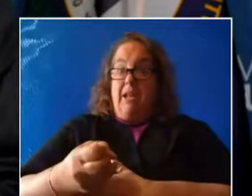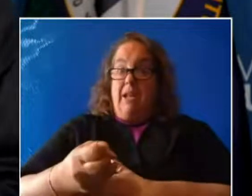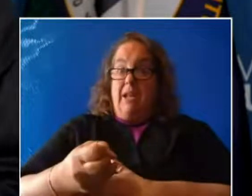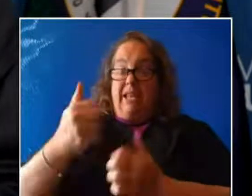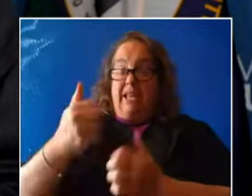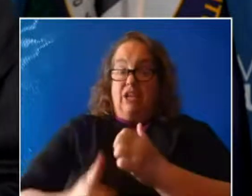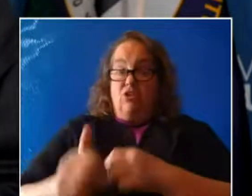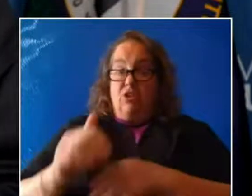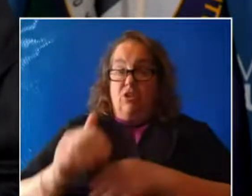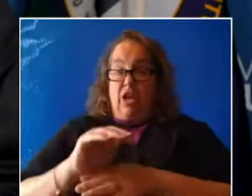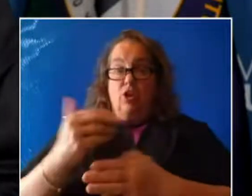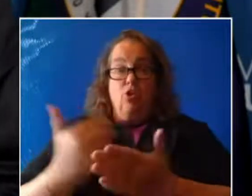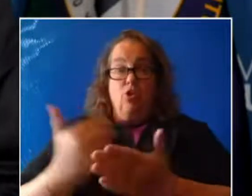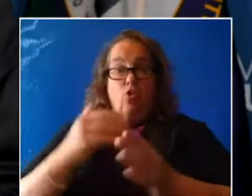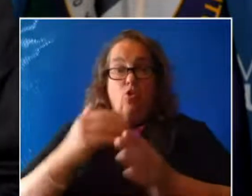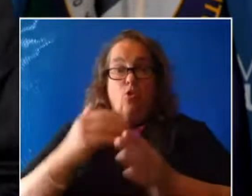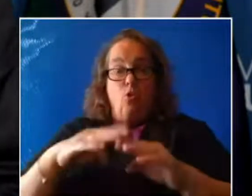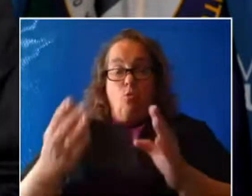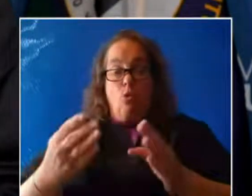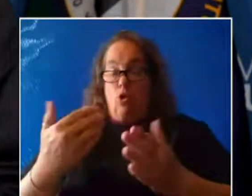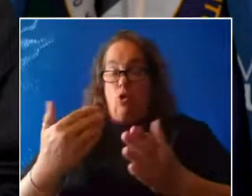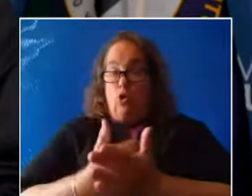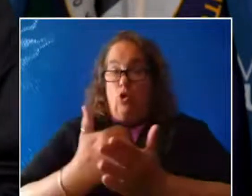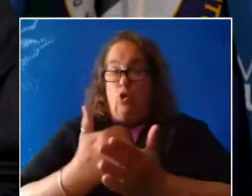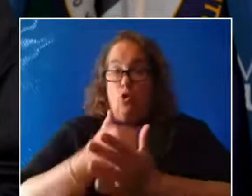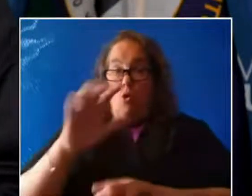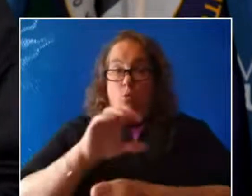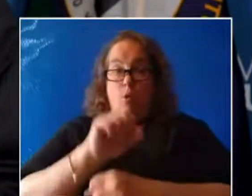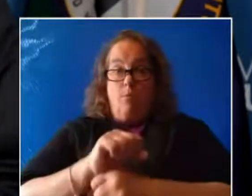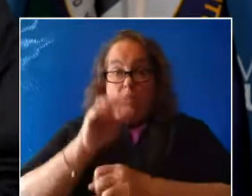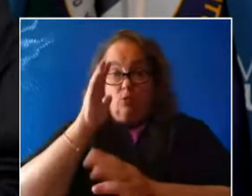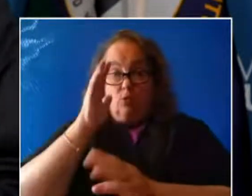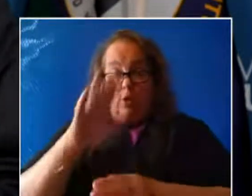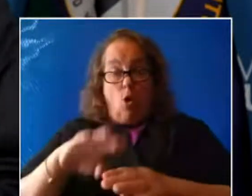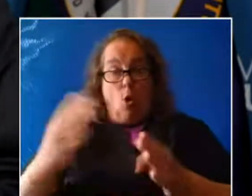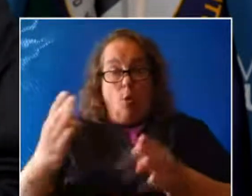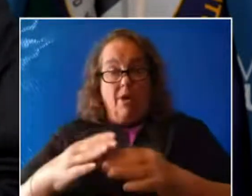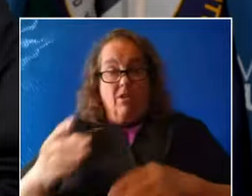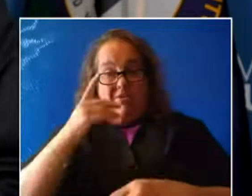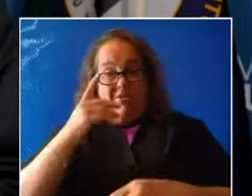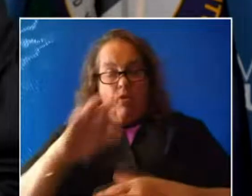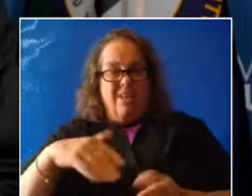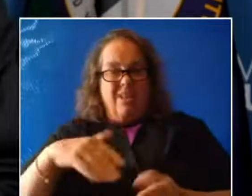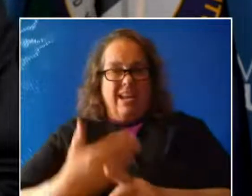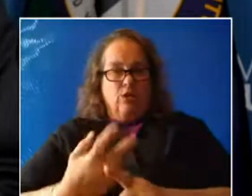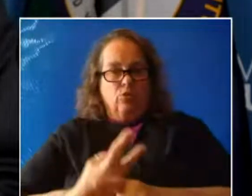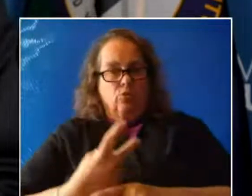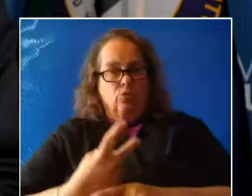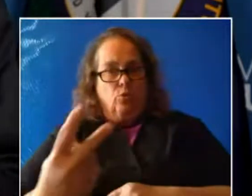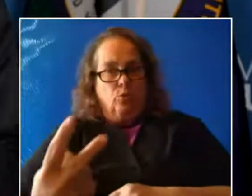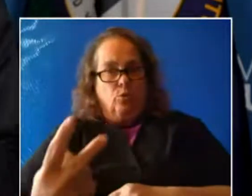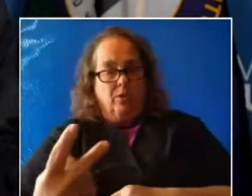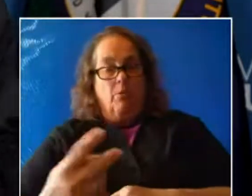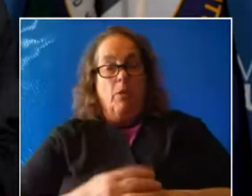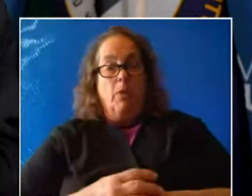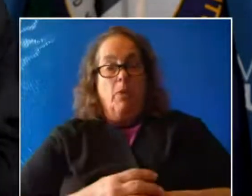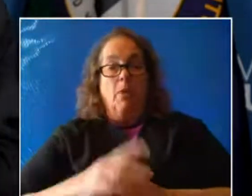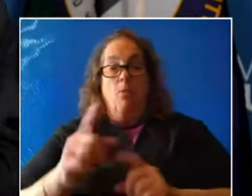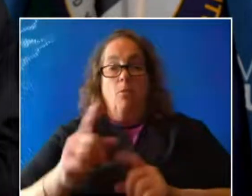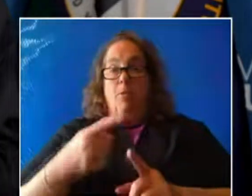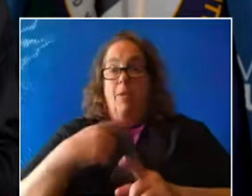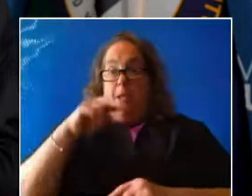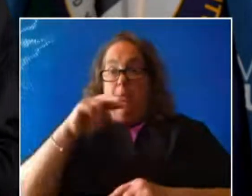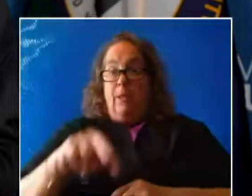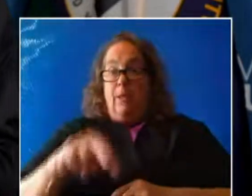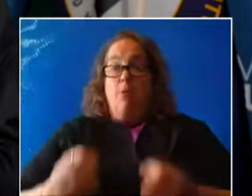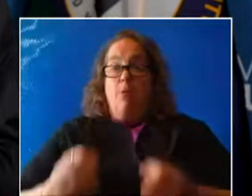believe, a month, I think, or no, 2 weeks that are out. When we look at the number of people that we're seeing in each 2-week